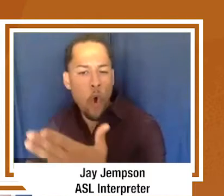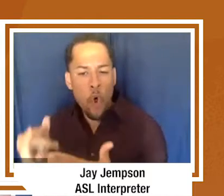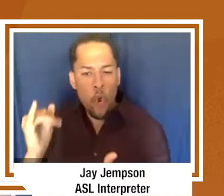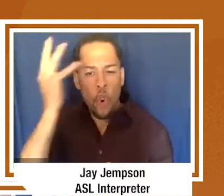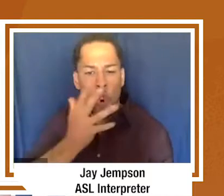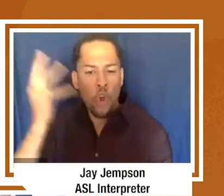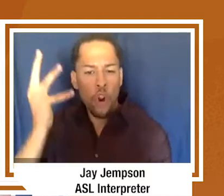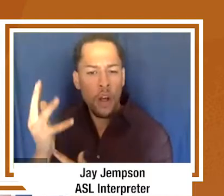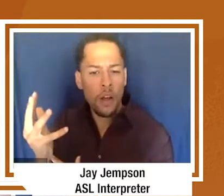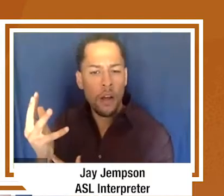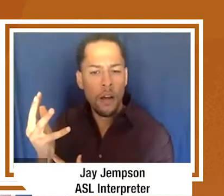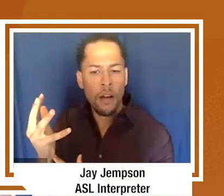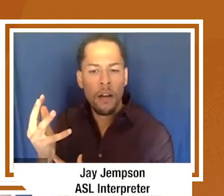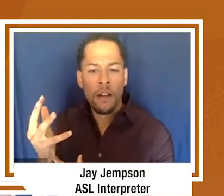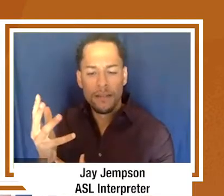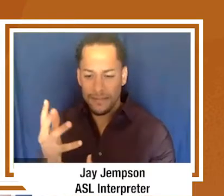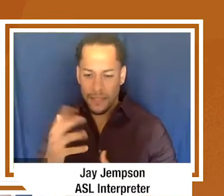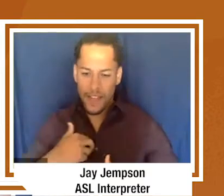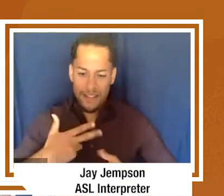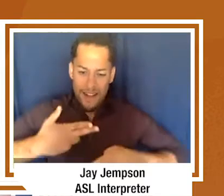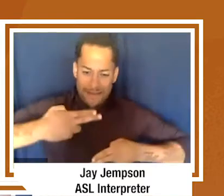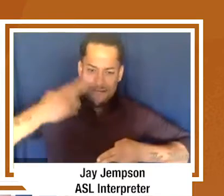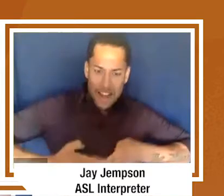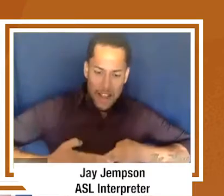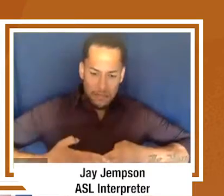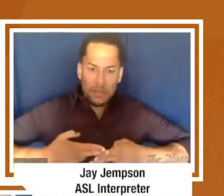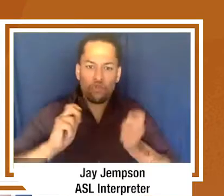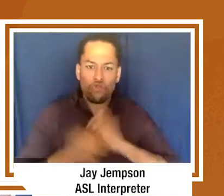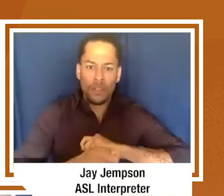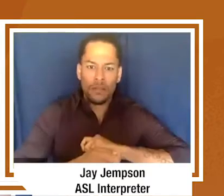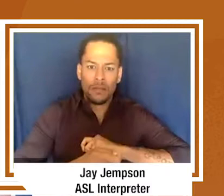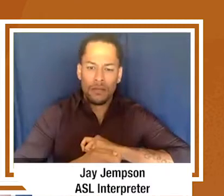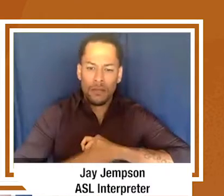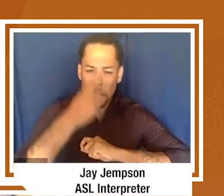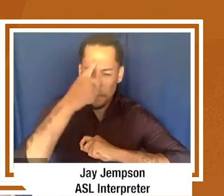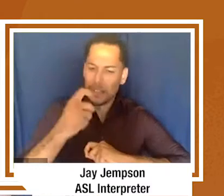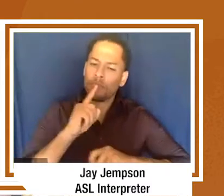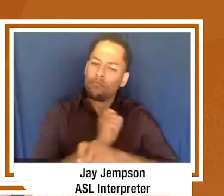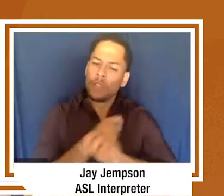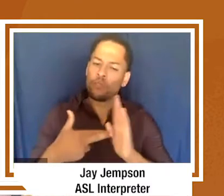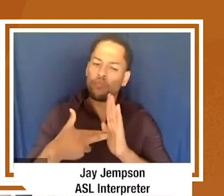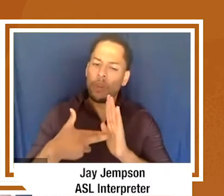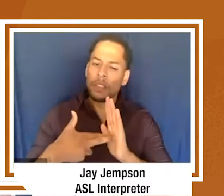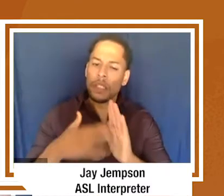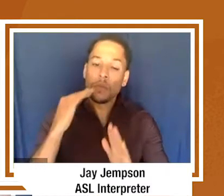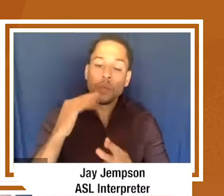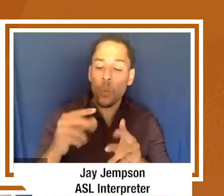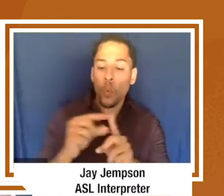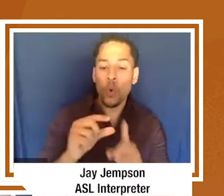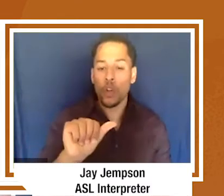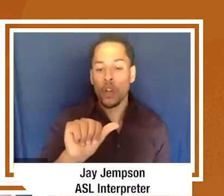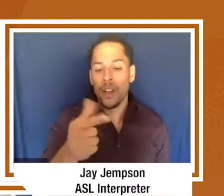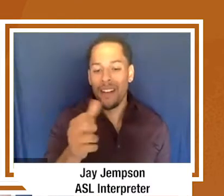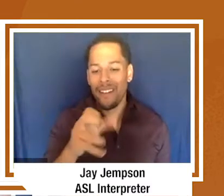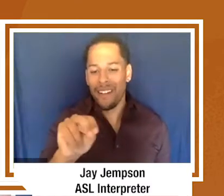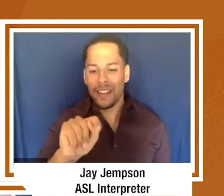change the name of, or the title that we give ourselves as agents, because that really represents, for us, the